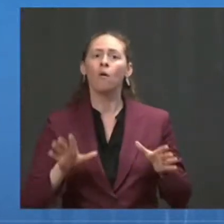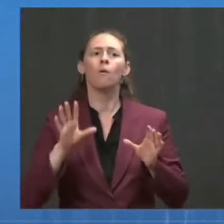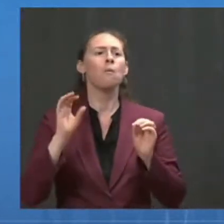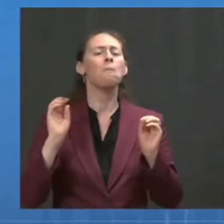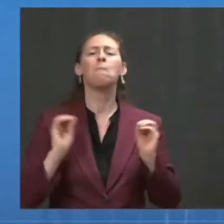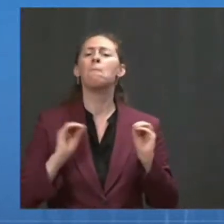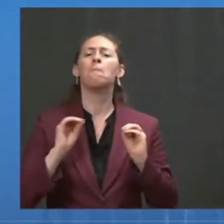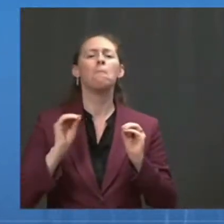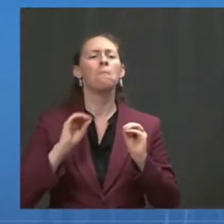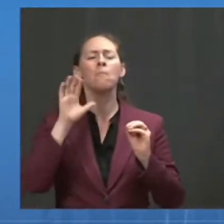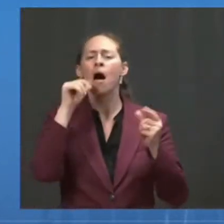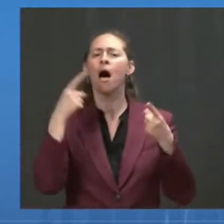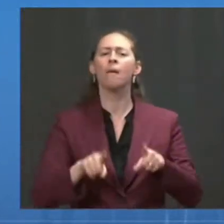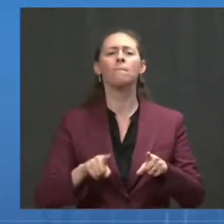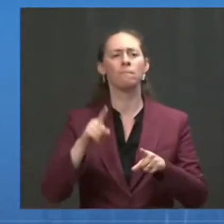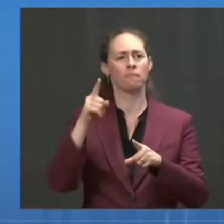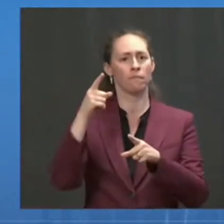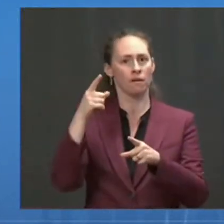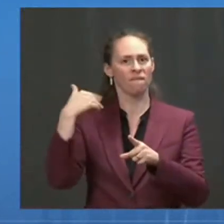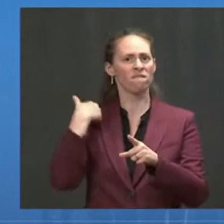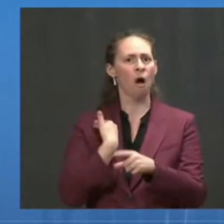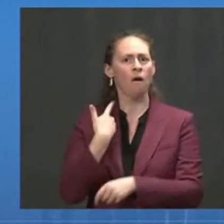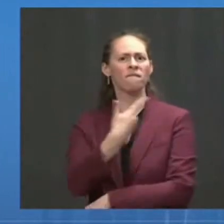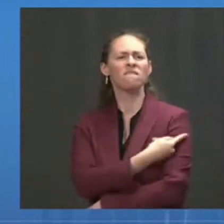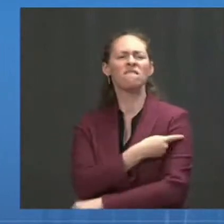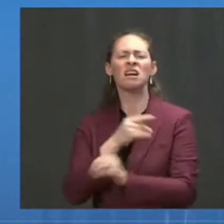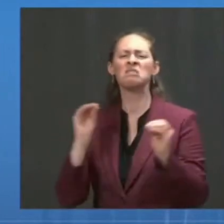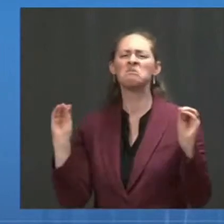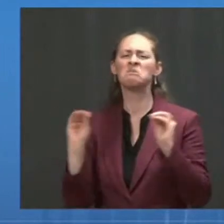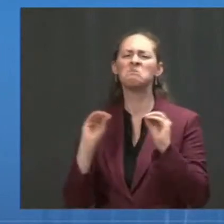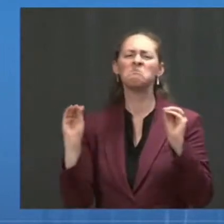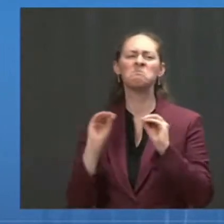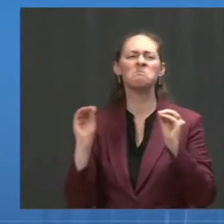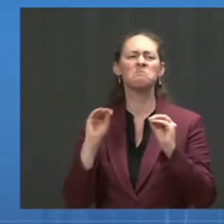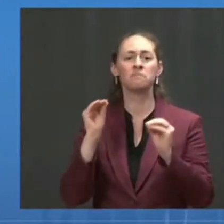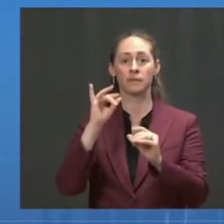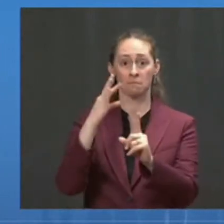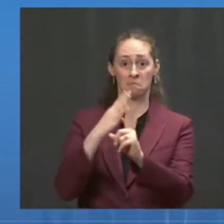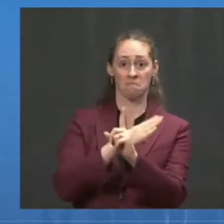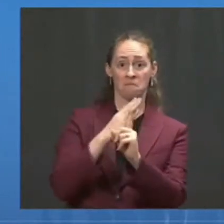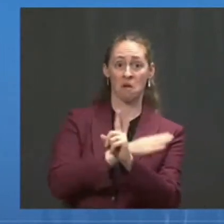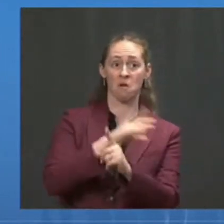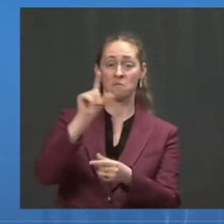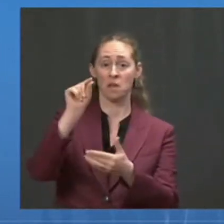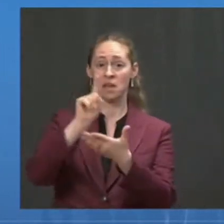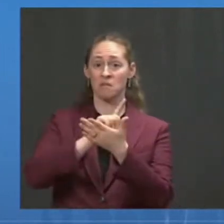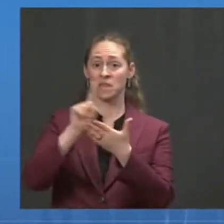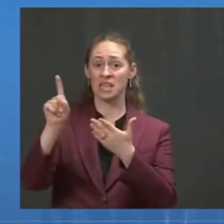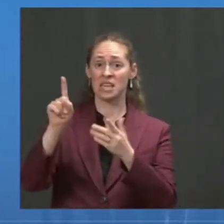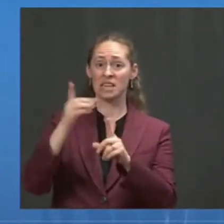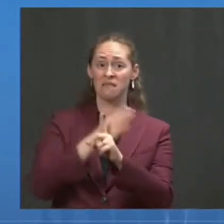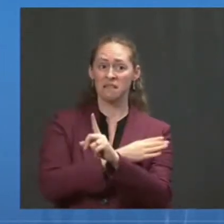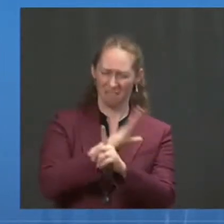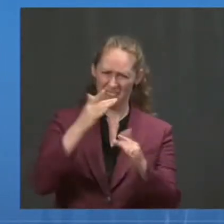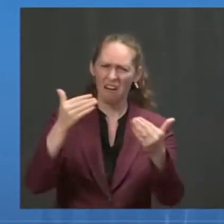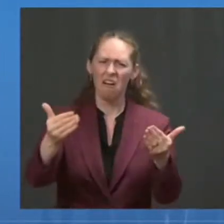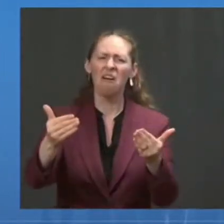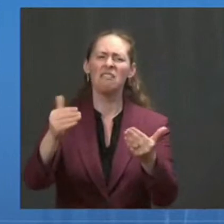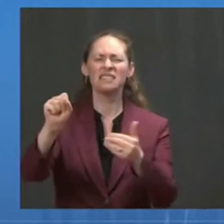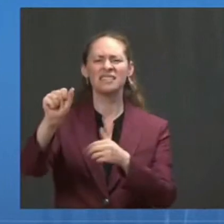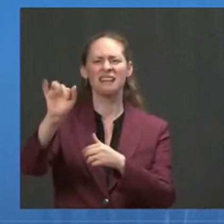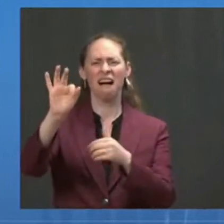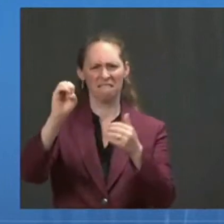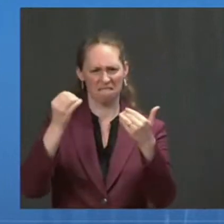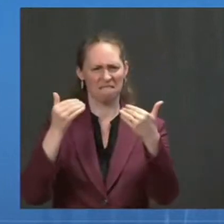vaccine before 20 weeks of pregnancy. Clinicians have seen the number of pregnant people infected with